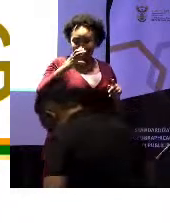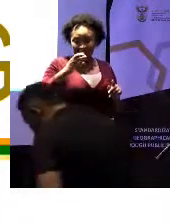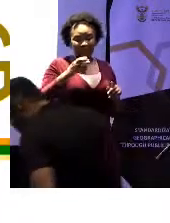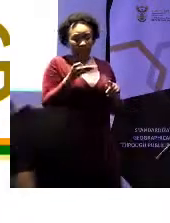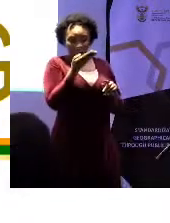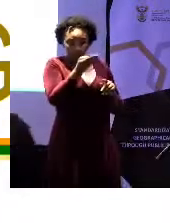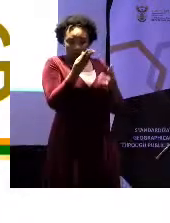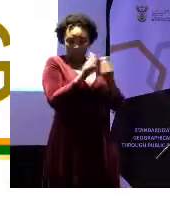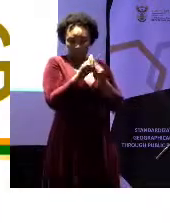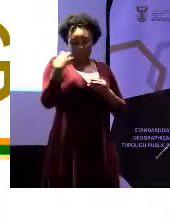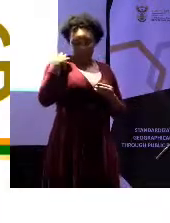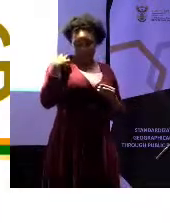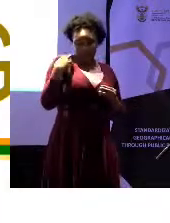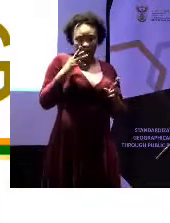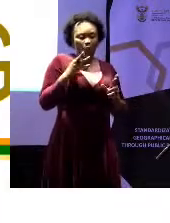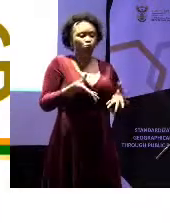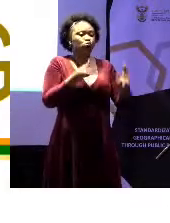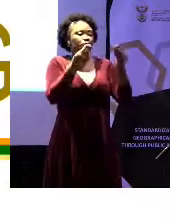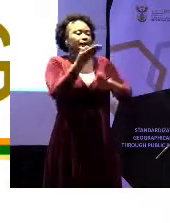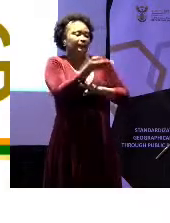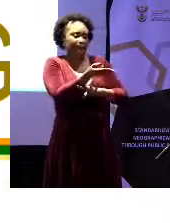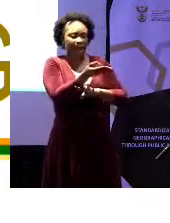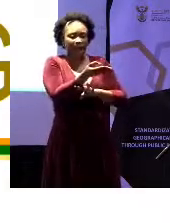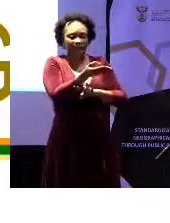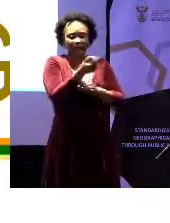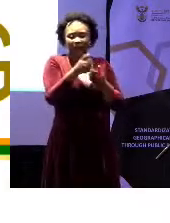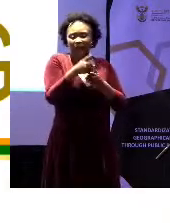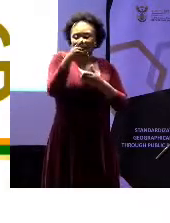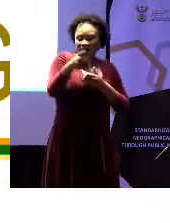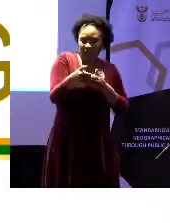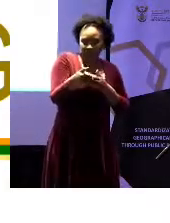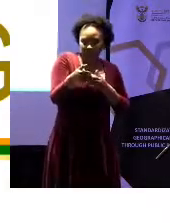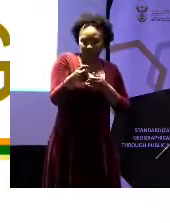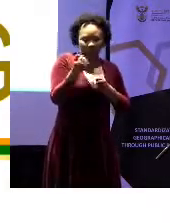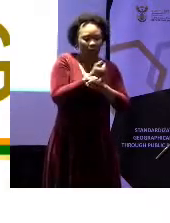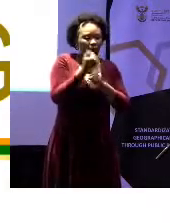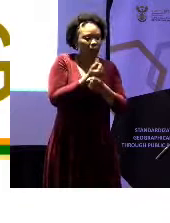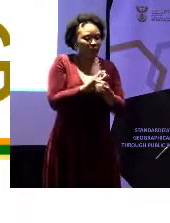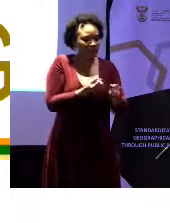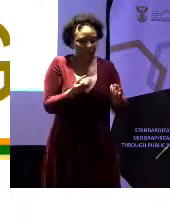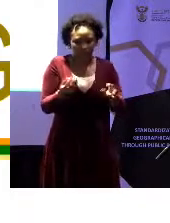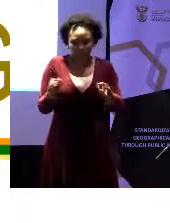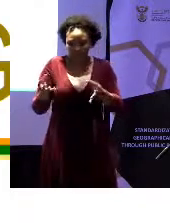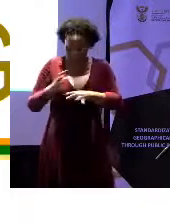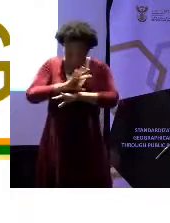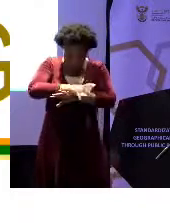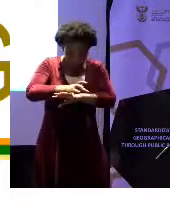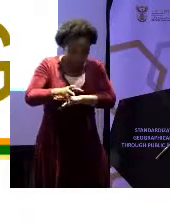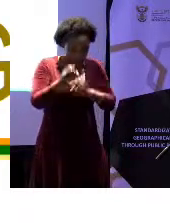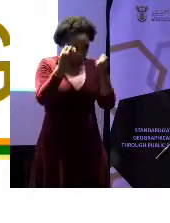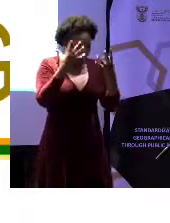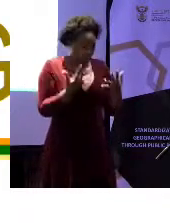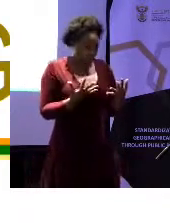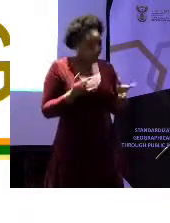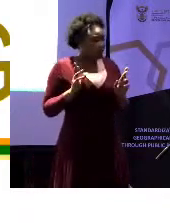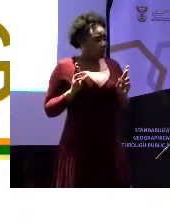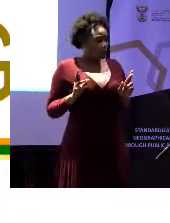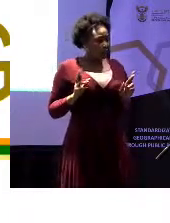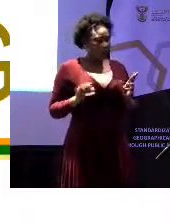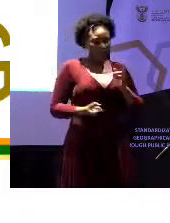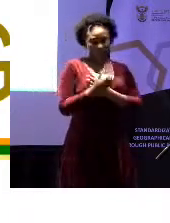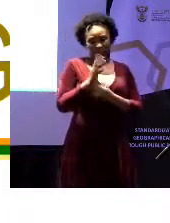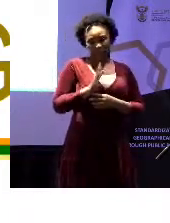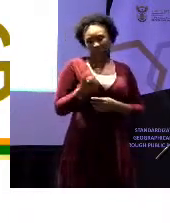minister. From there on, then it should make its way to the provincial budgets. Hopefully it will happen, colleagues. It's only a